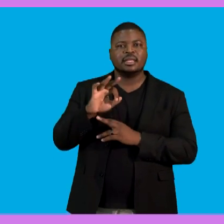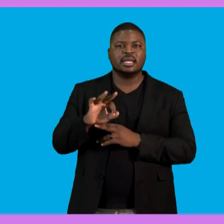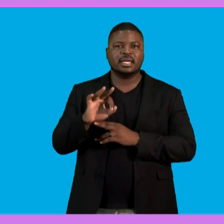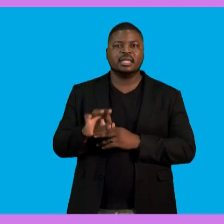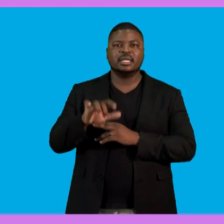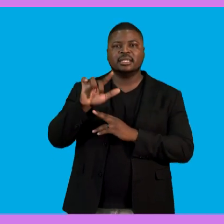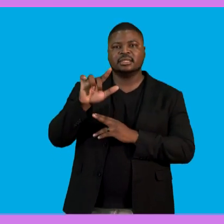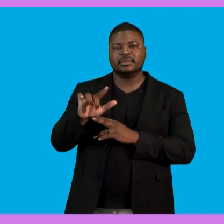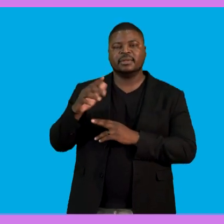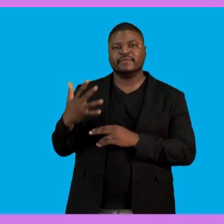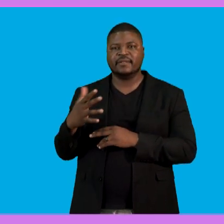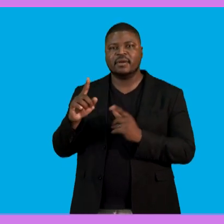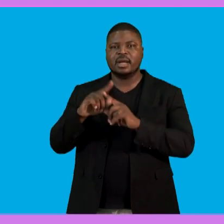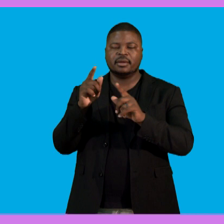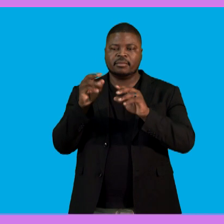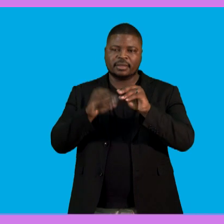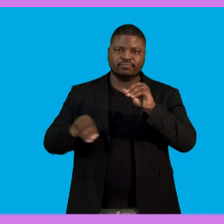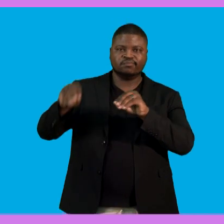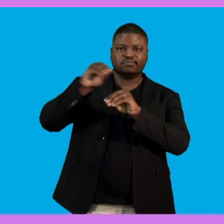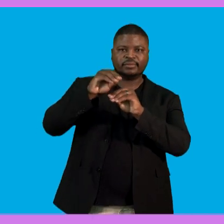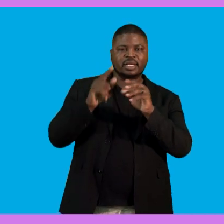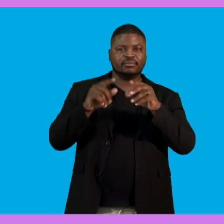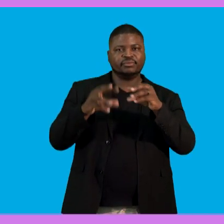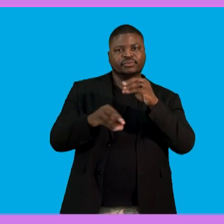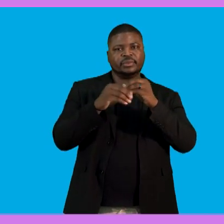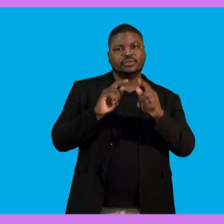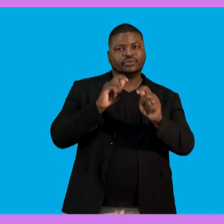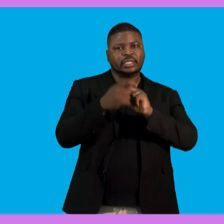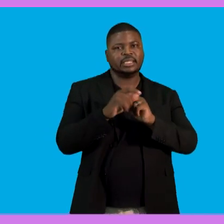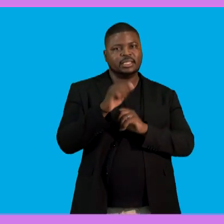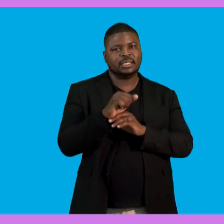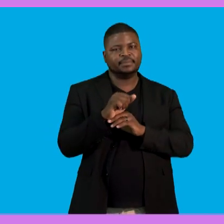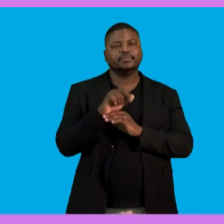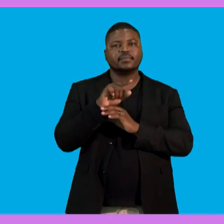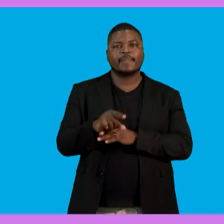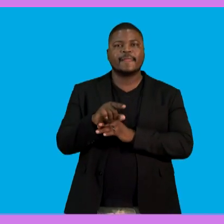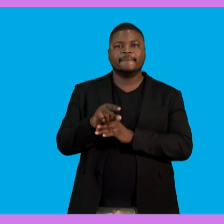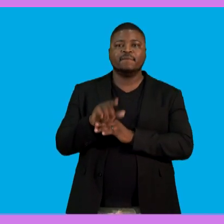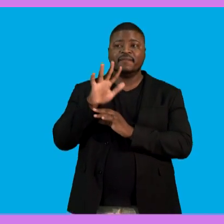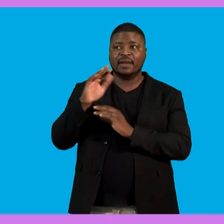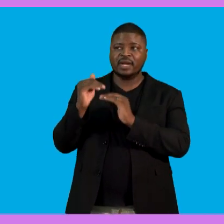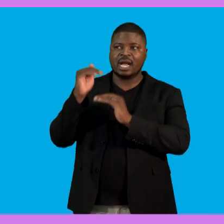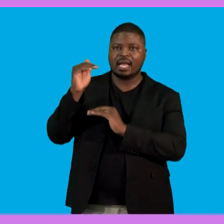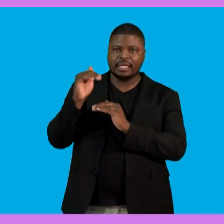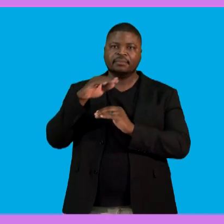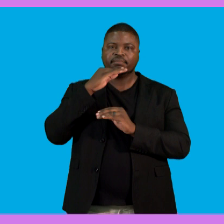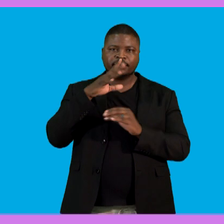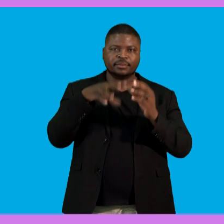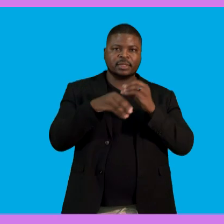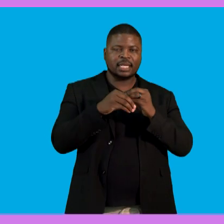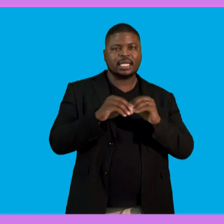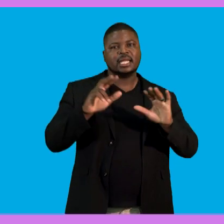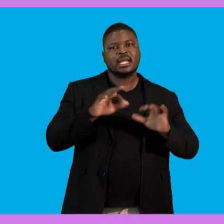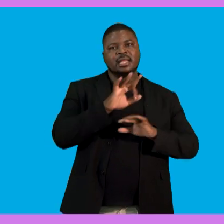375. But we know that money is always to two decimal places, so we need to round off. Then 5 is greater. Then we add a 1 to